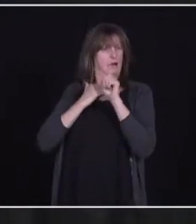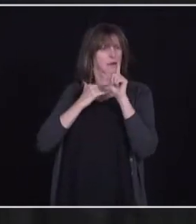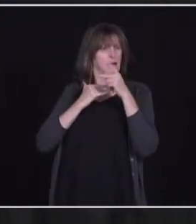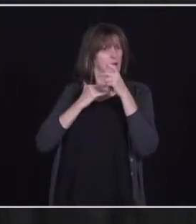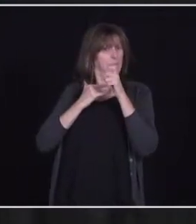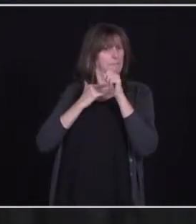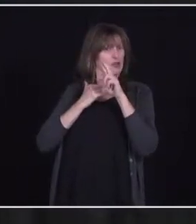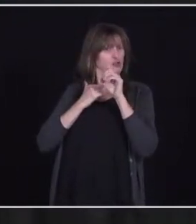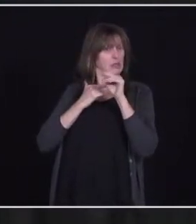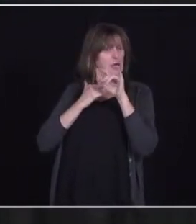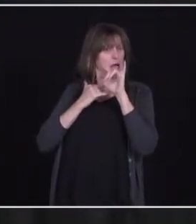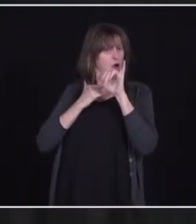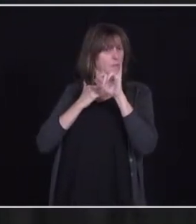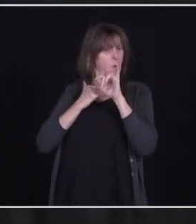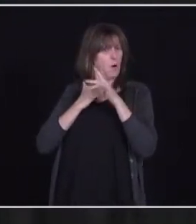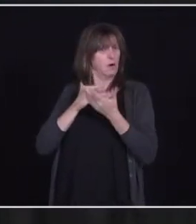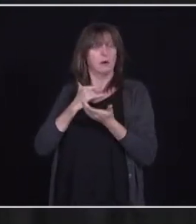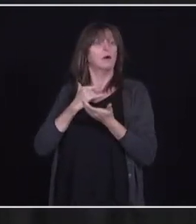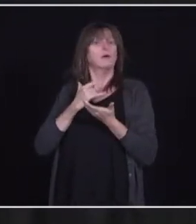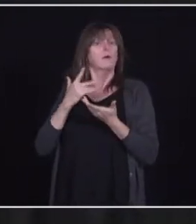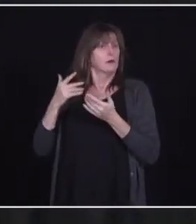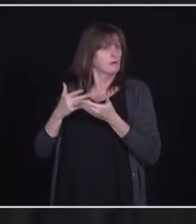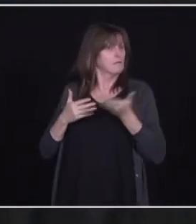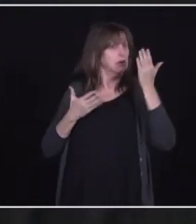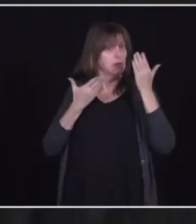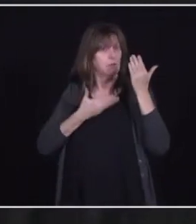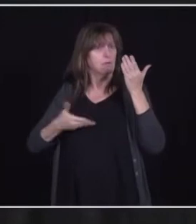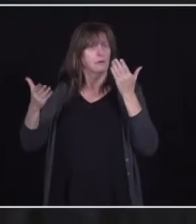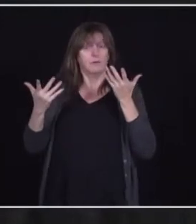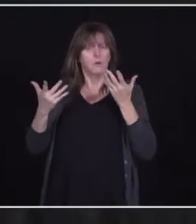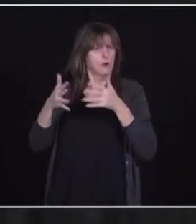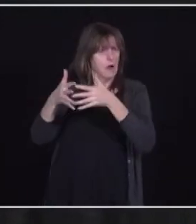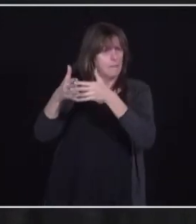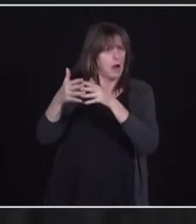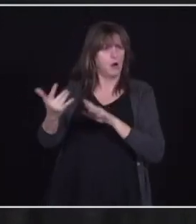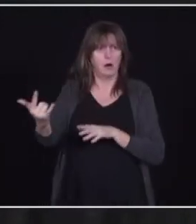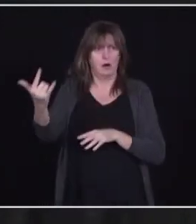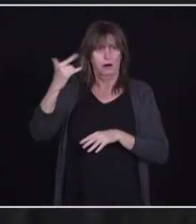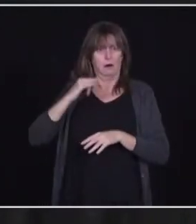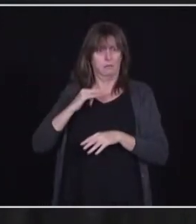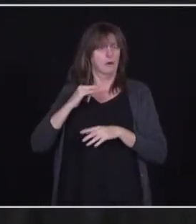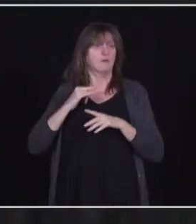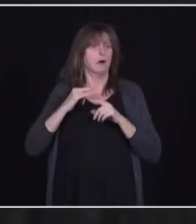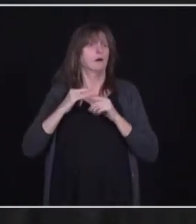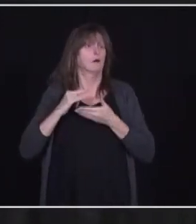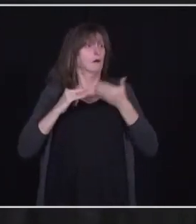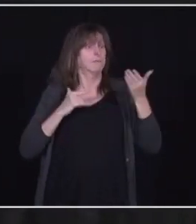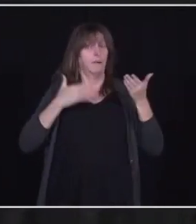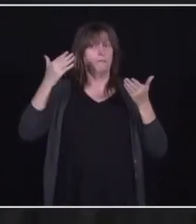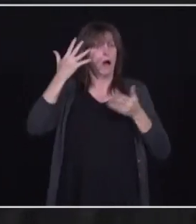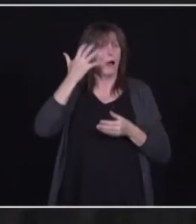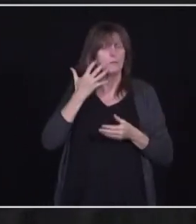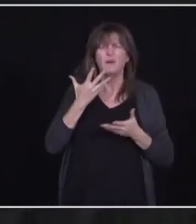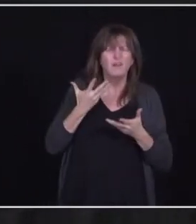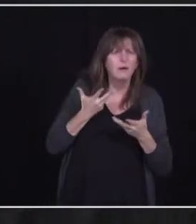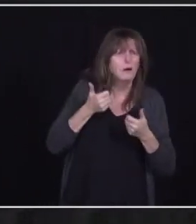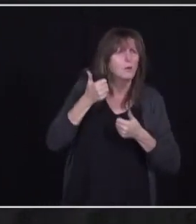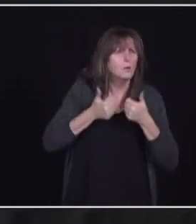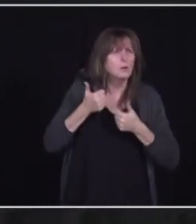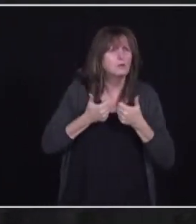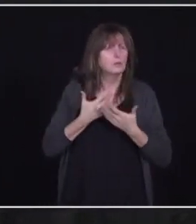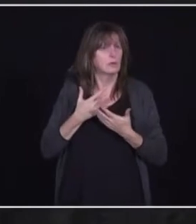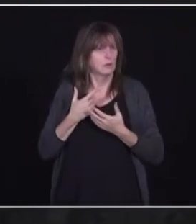from the United States to the specific sites in each province? And is this happening Saturday or